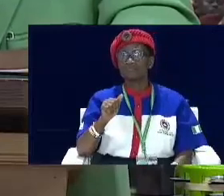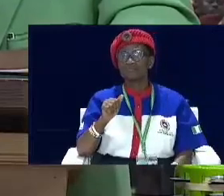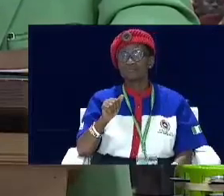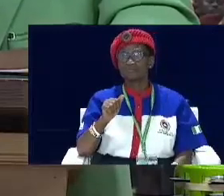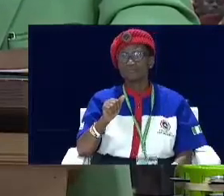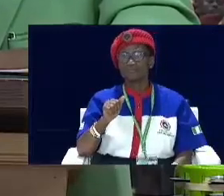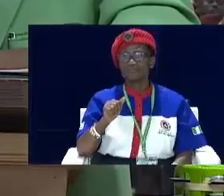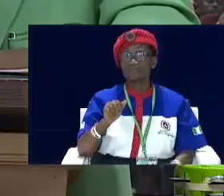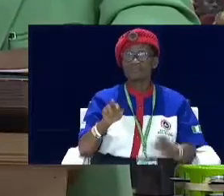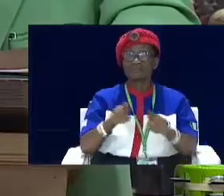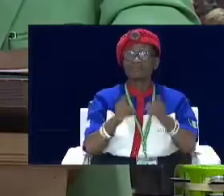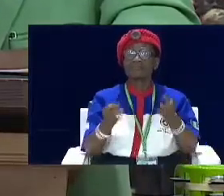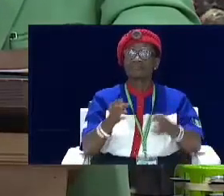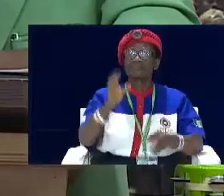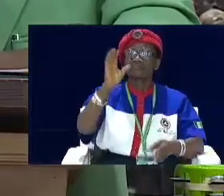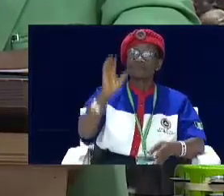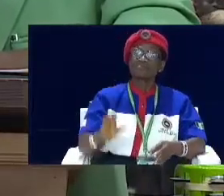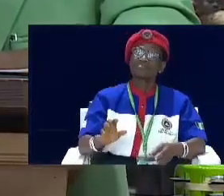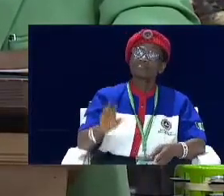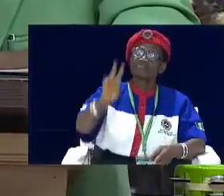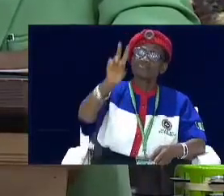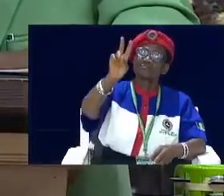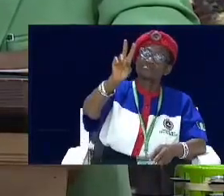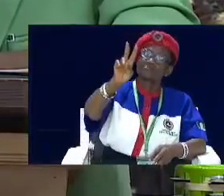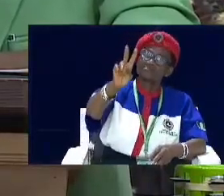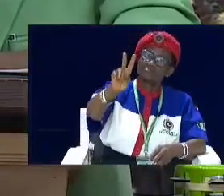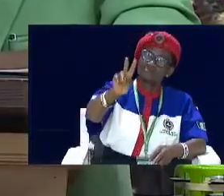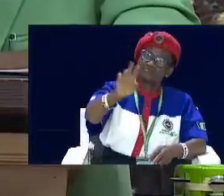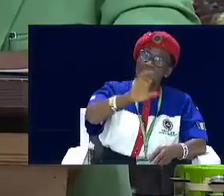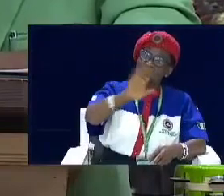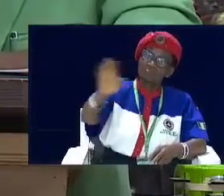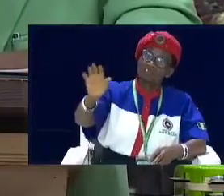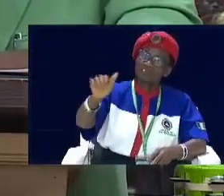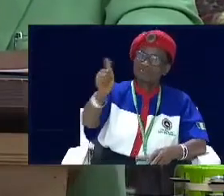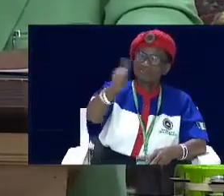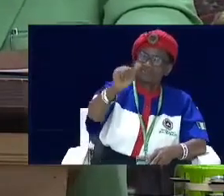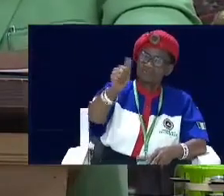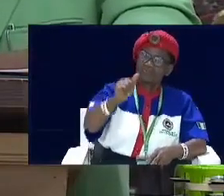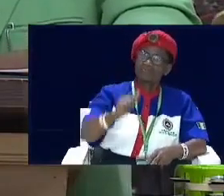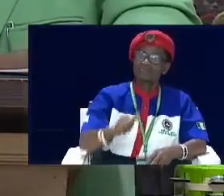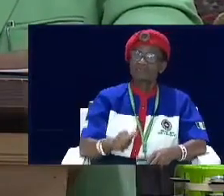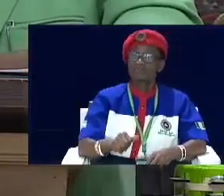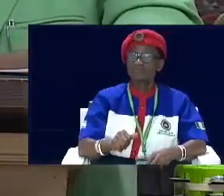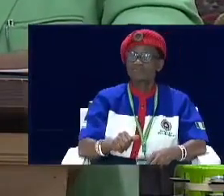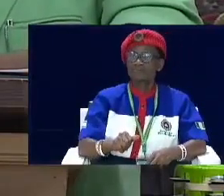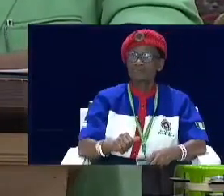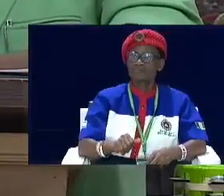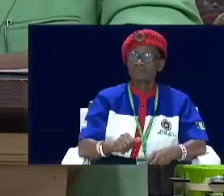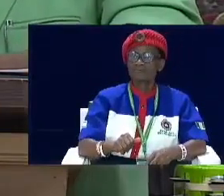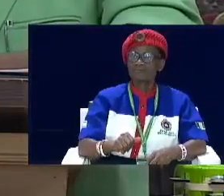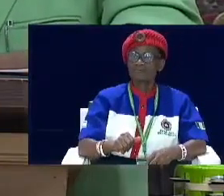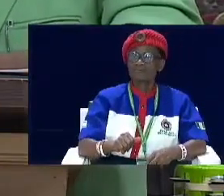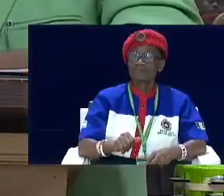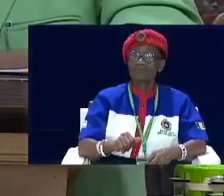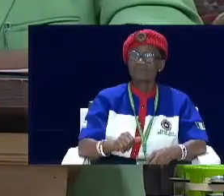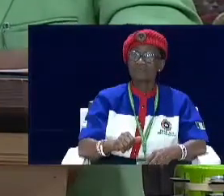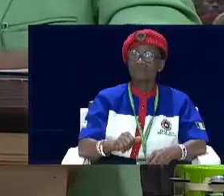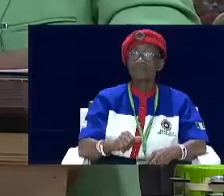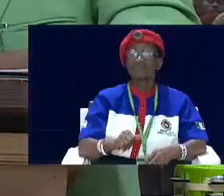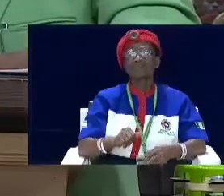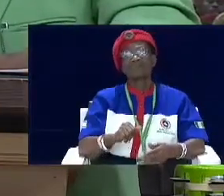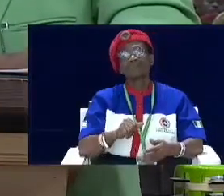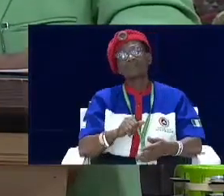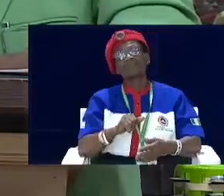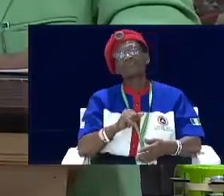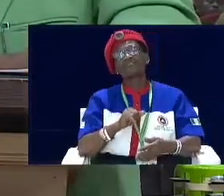2 orikeji verse 10 ese ke wa. It has to be somebody who is single minded. O je eni to